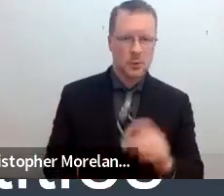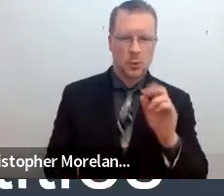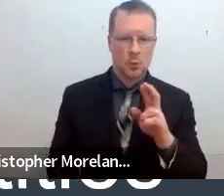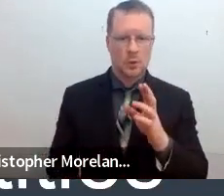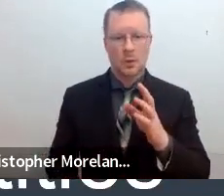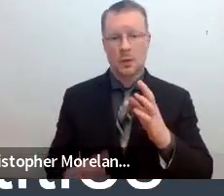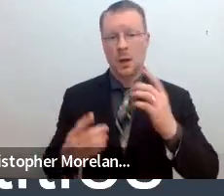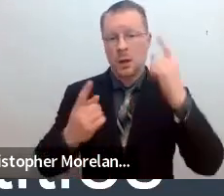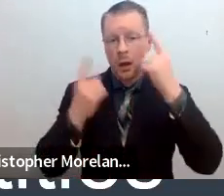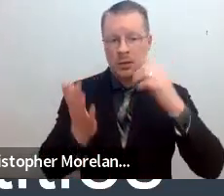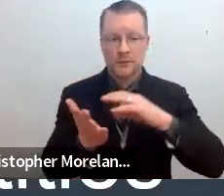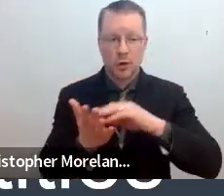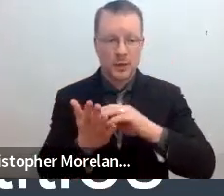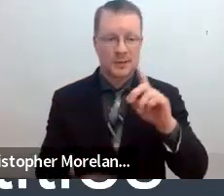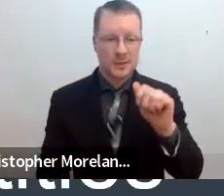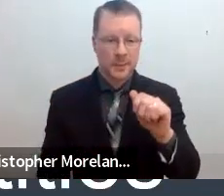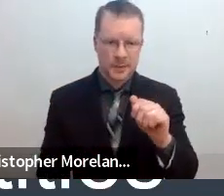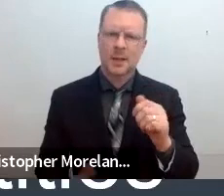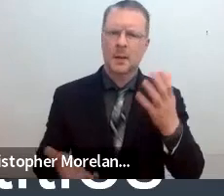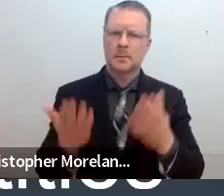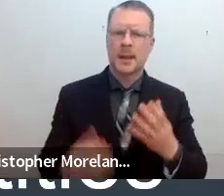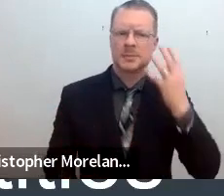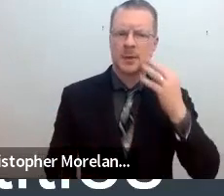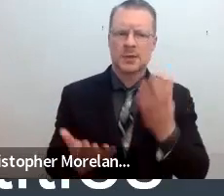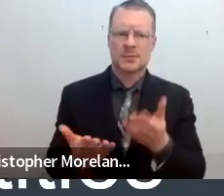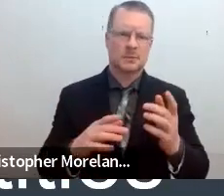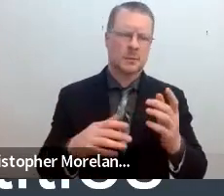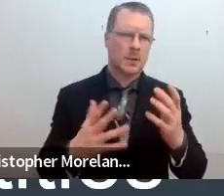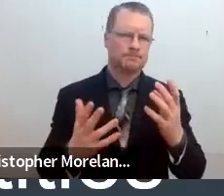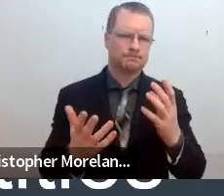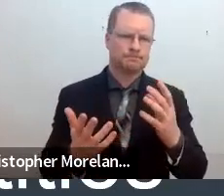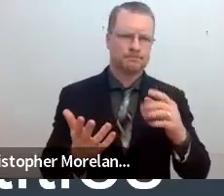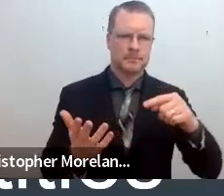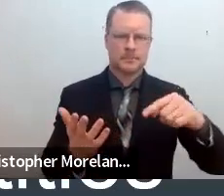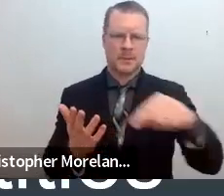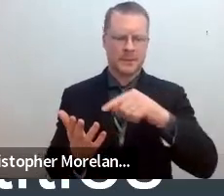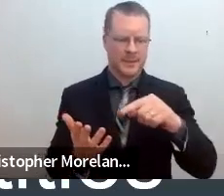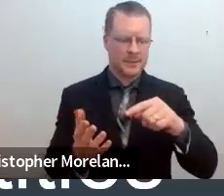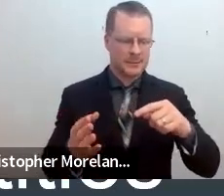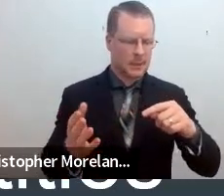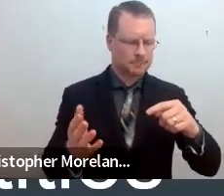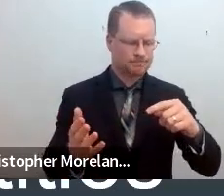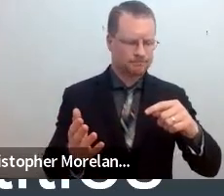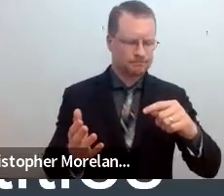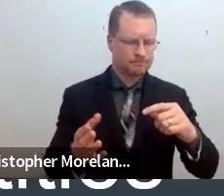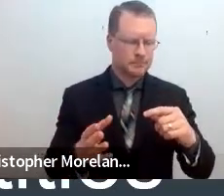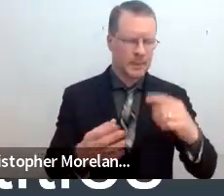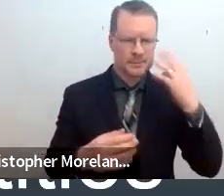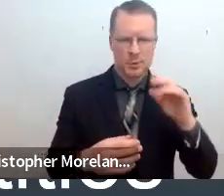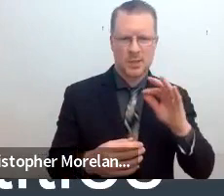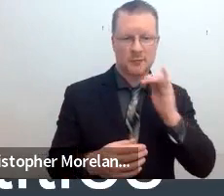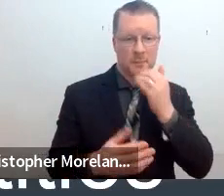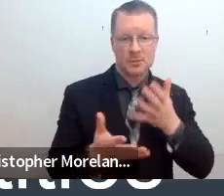with a visual disability or a cognitive/learning disability might